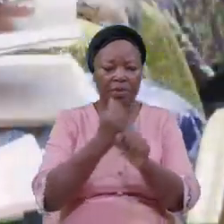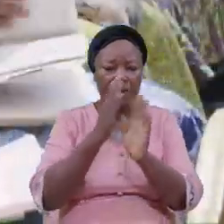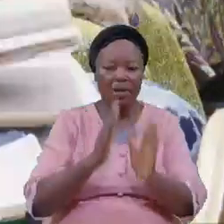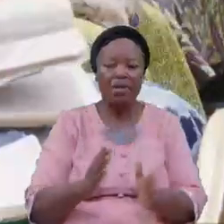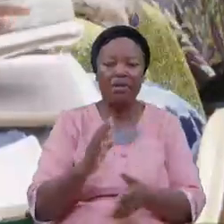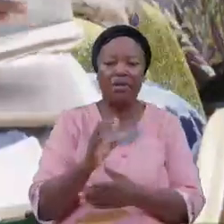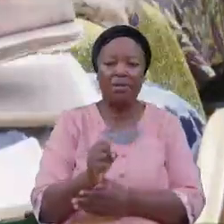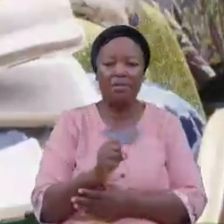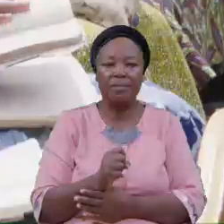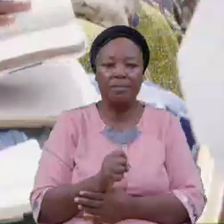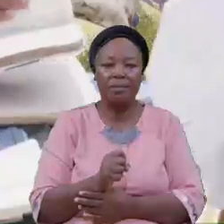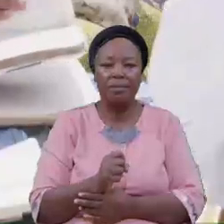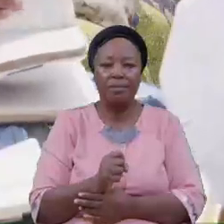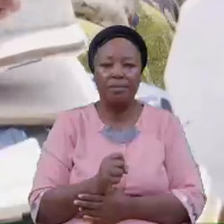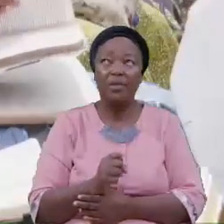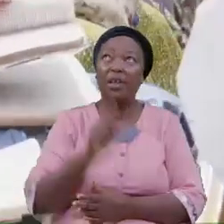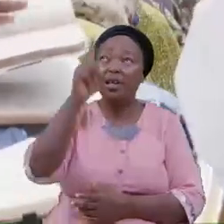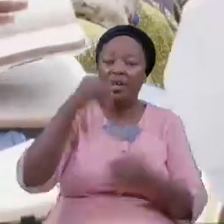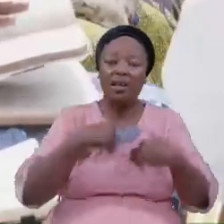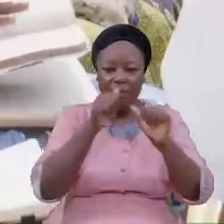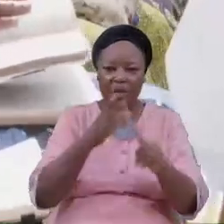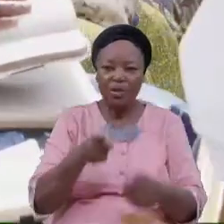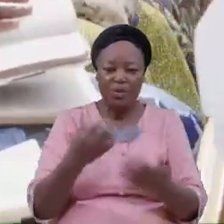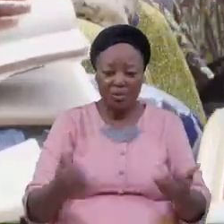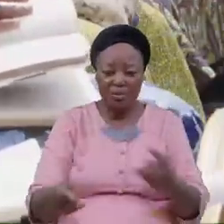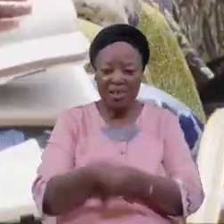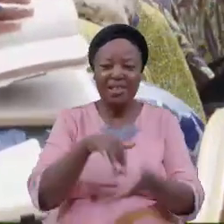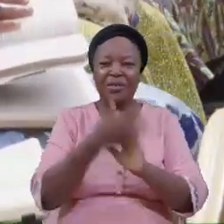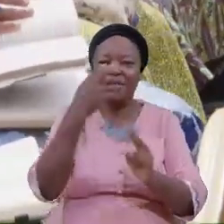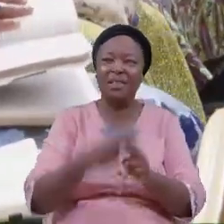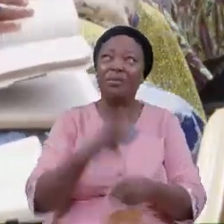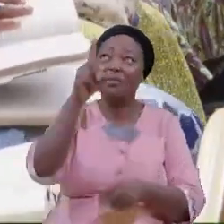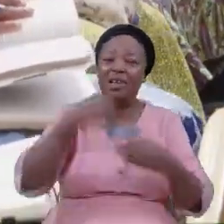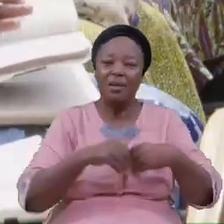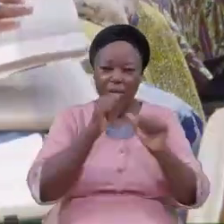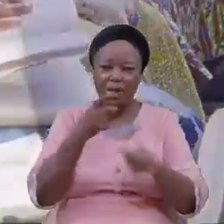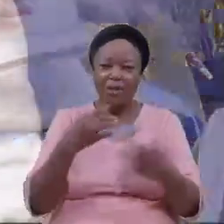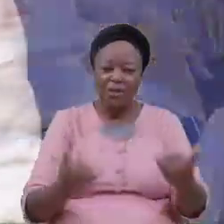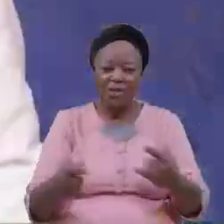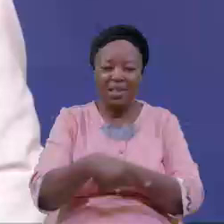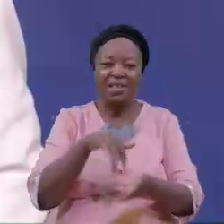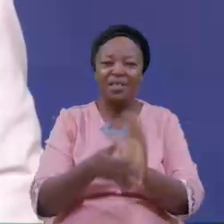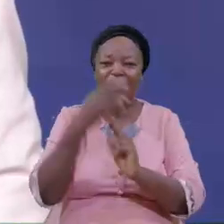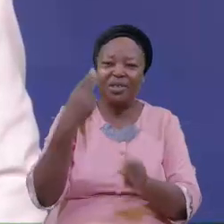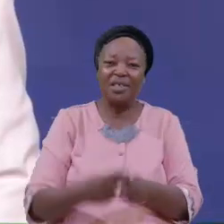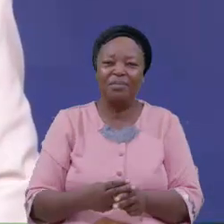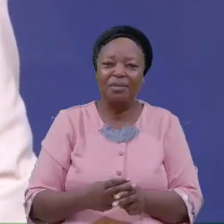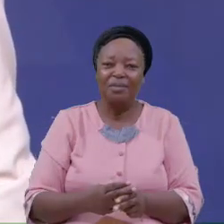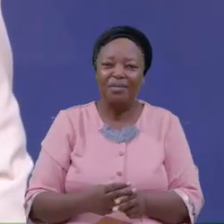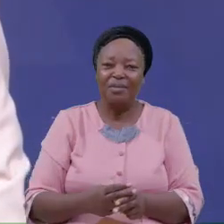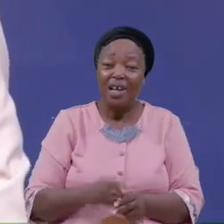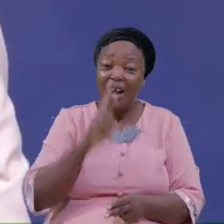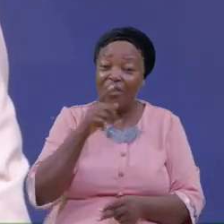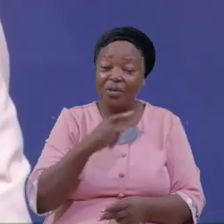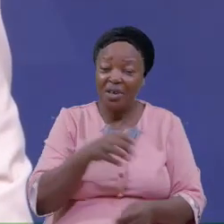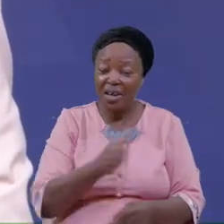He has blessed you today. I said he has blessed you today. Are you a peacemaker?